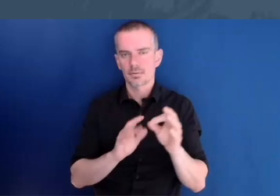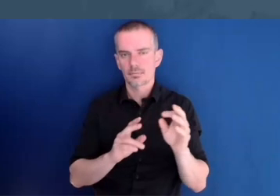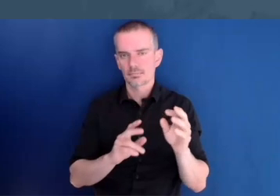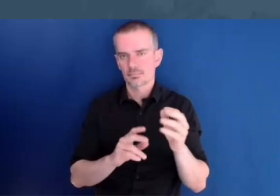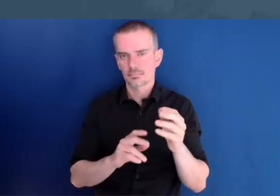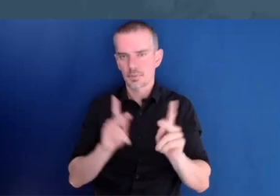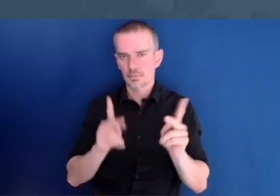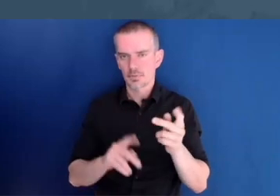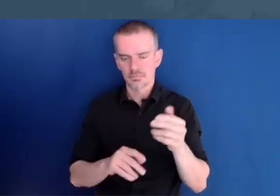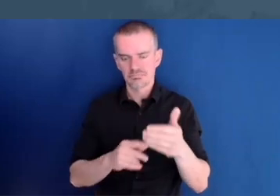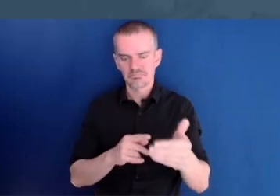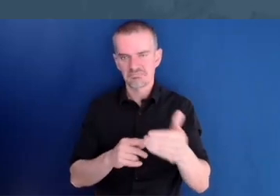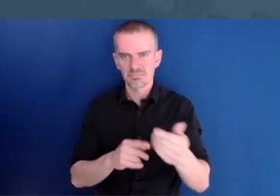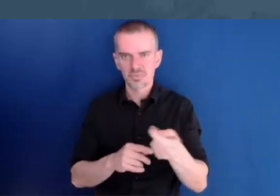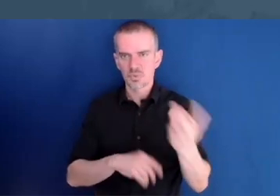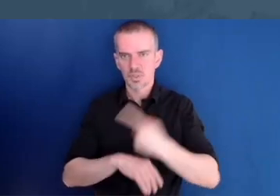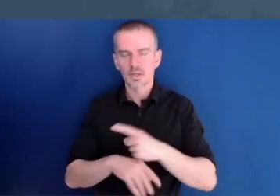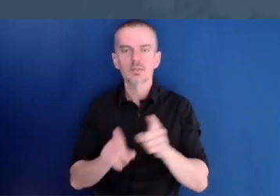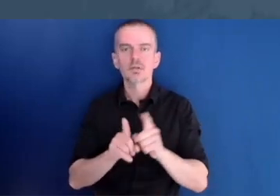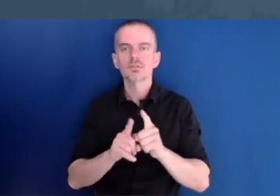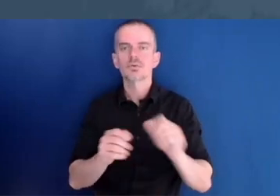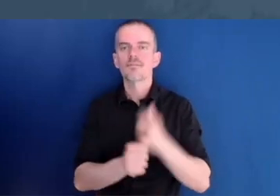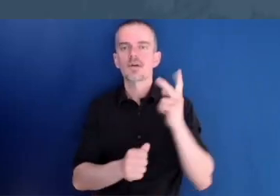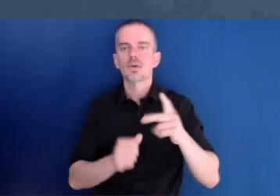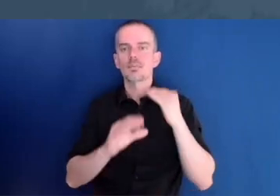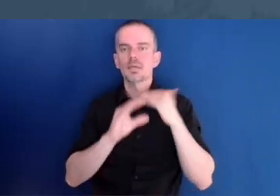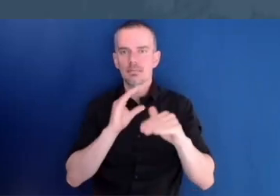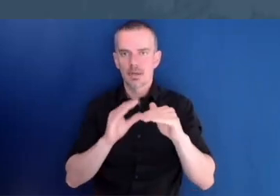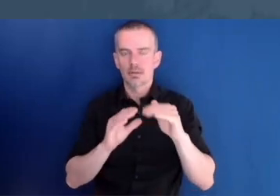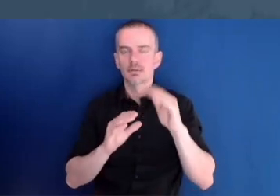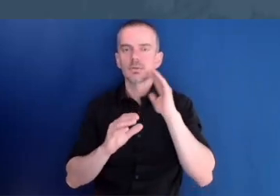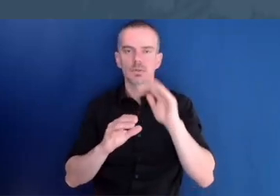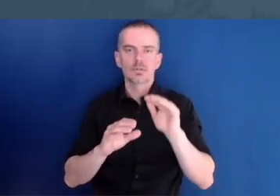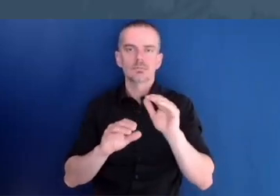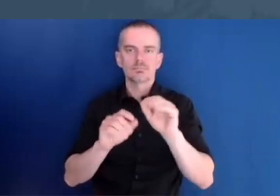be sending that out in the follow-up email. And as a reminder, our 4th session is coming up